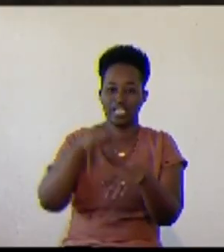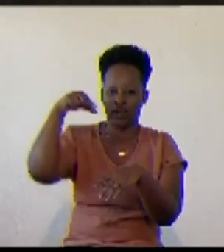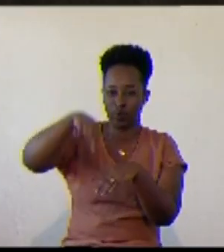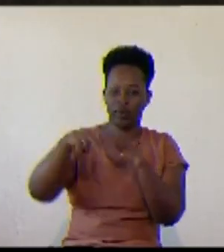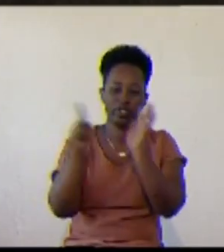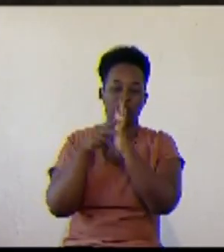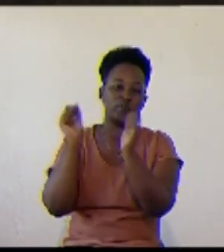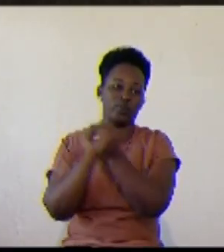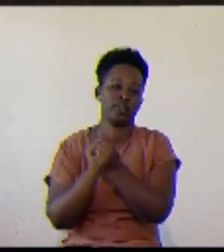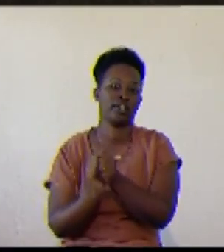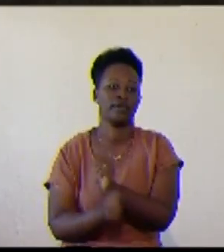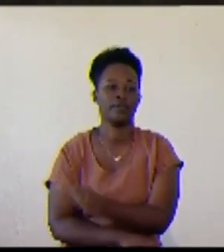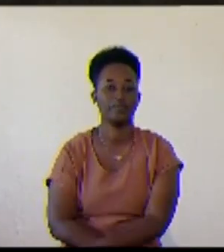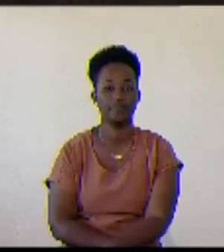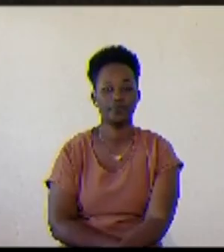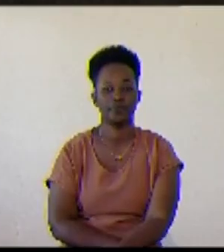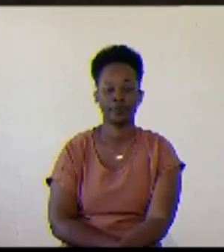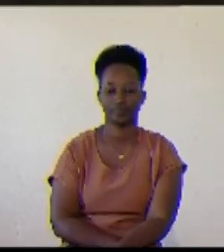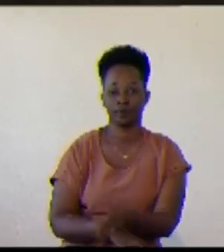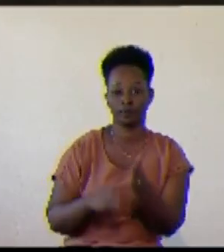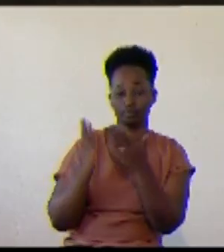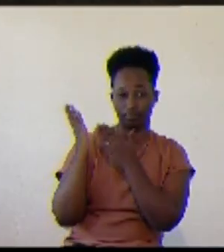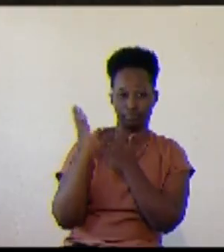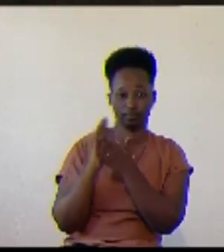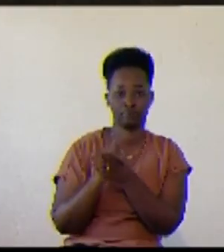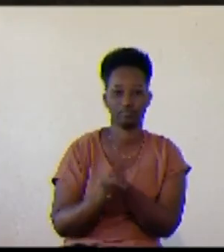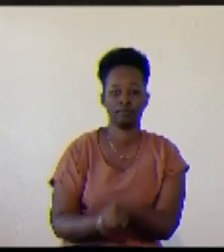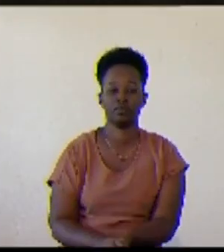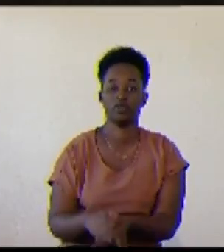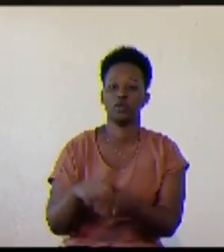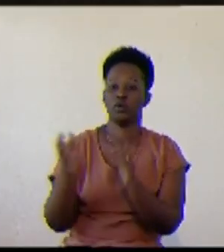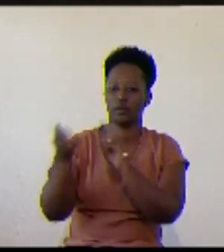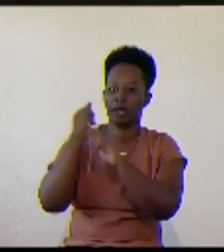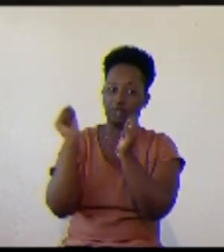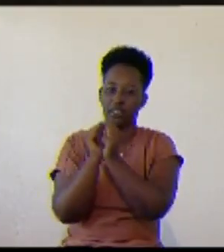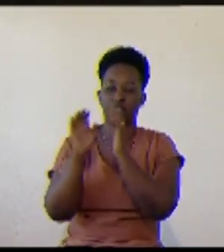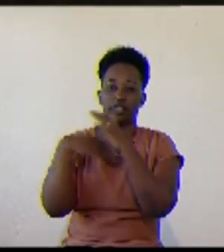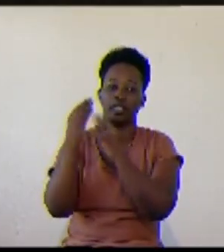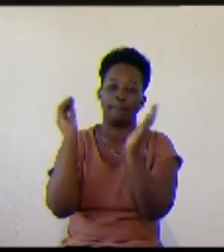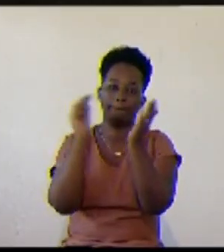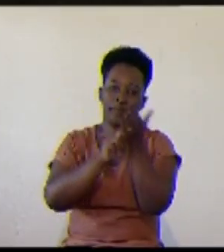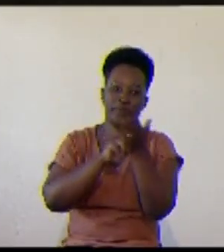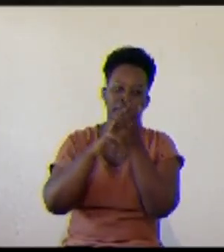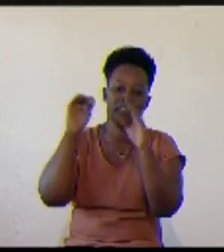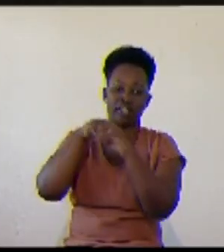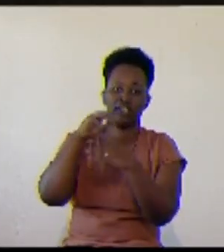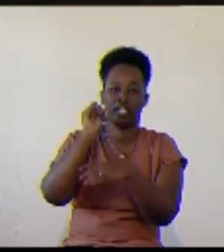when output is equal to 10, you get this 10, you just substitute it into this marginal cost